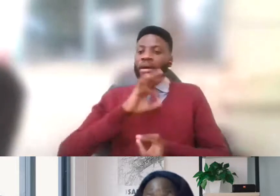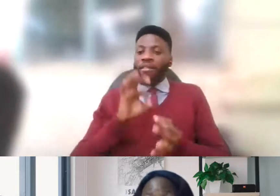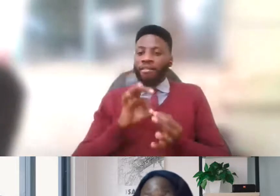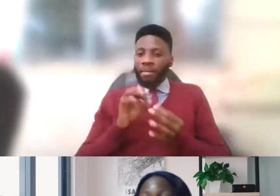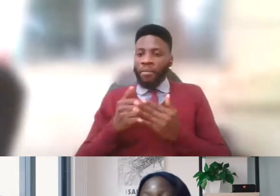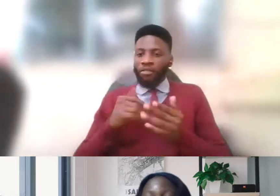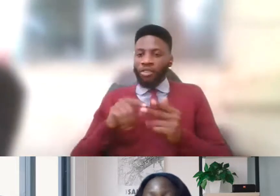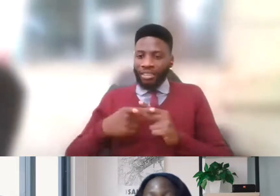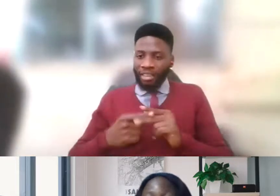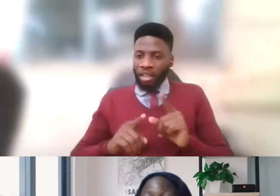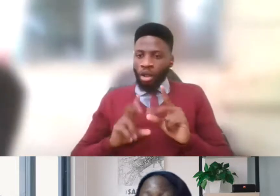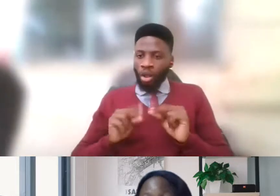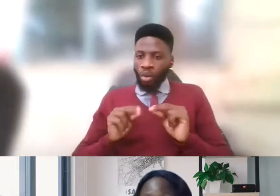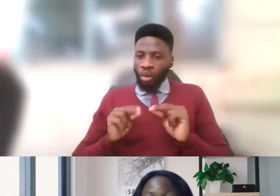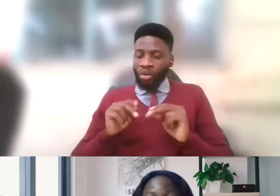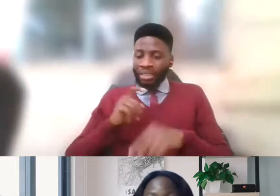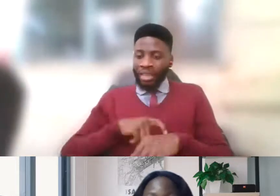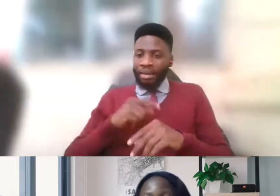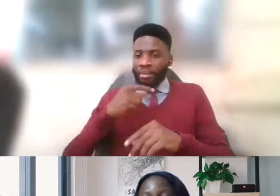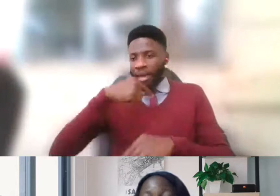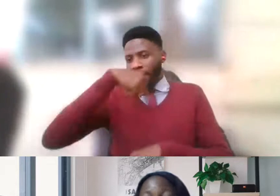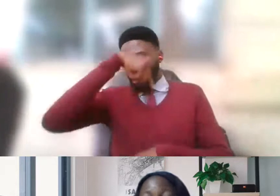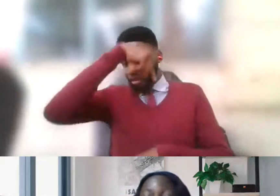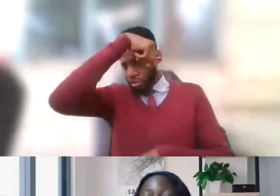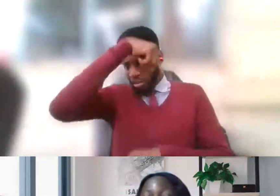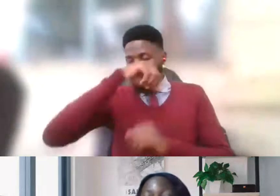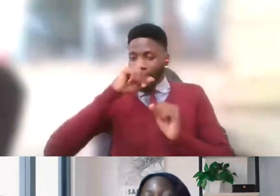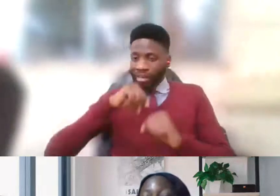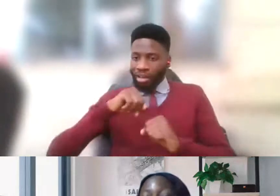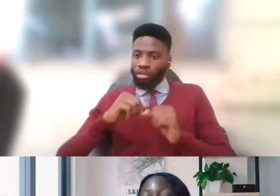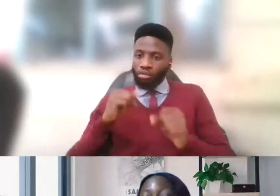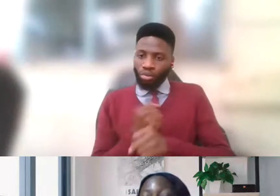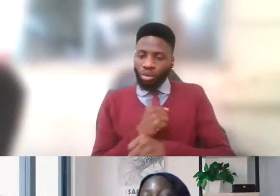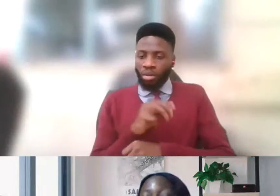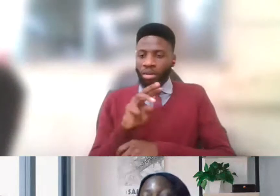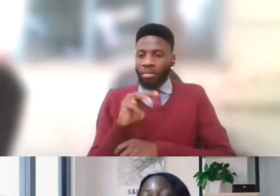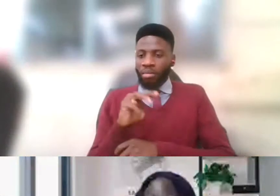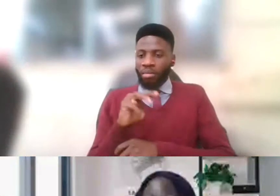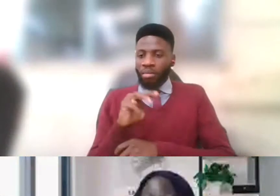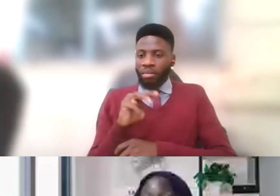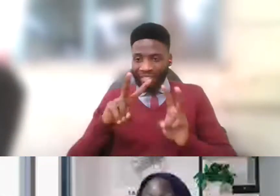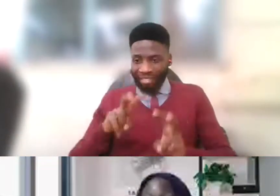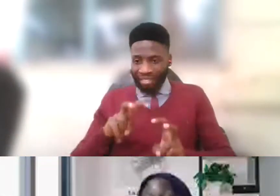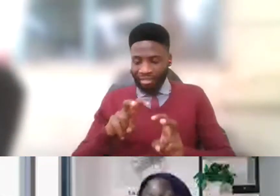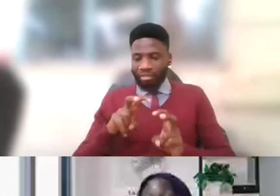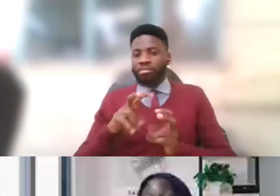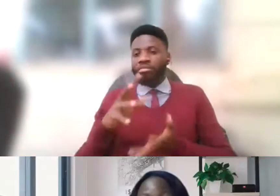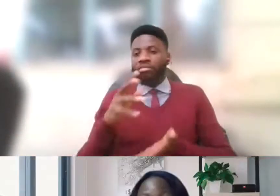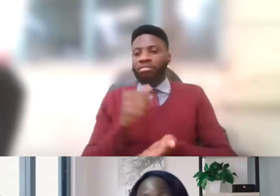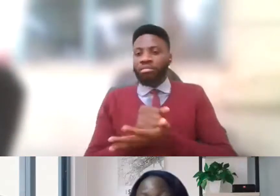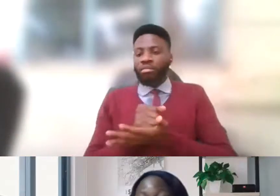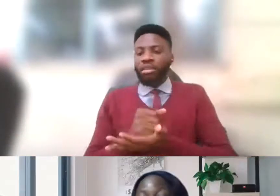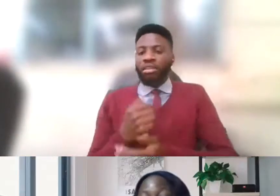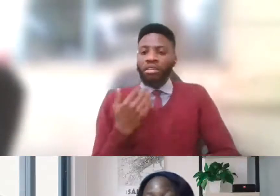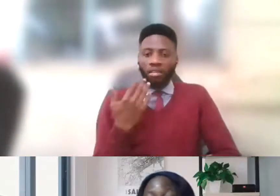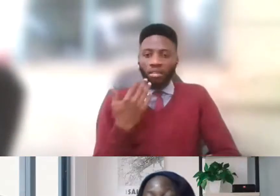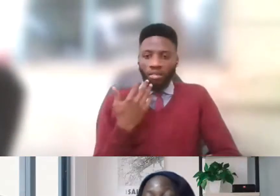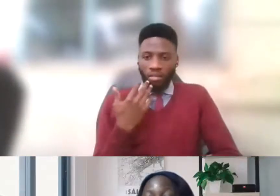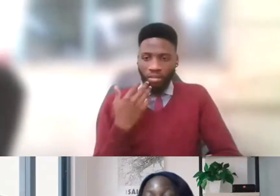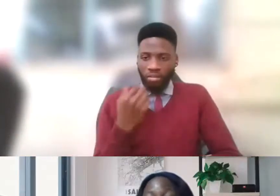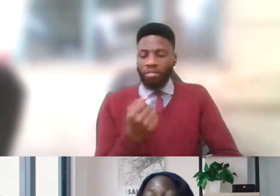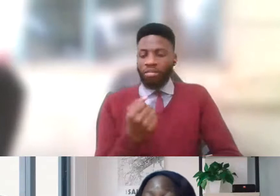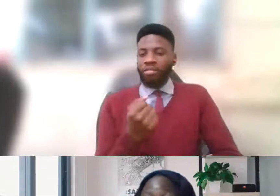take advantage of some of the AI that comes with these collaborative technologies to enhance and amplify the human experience is